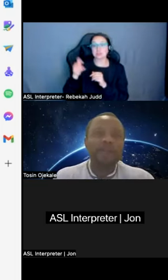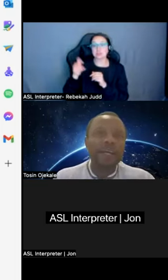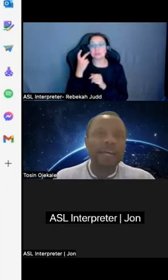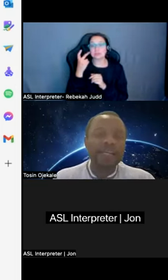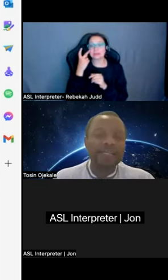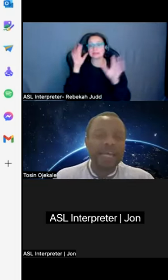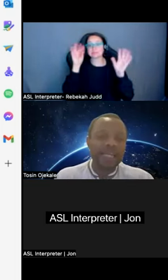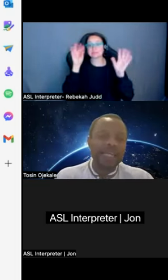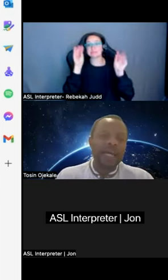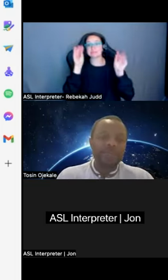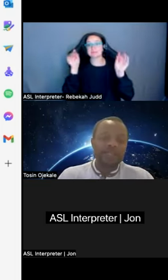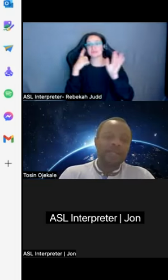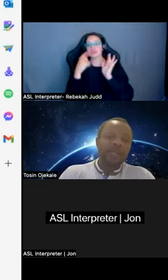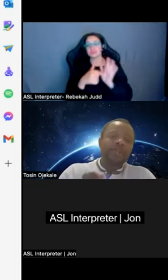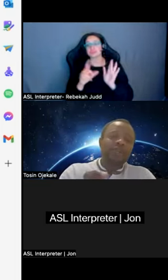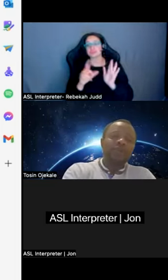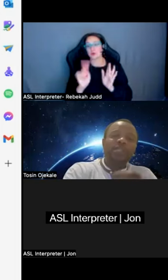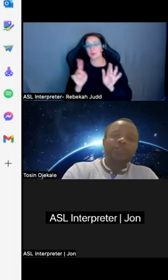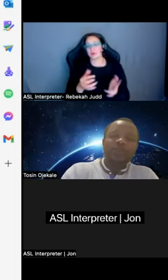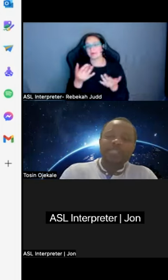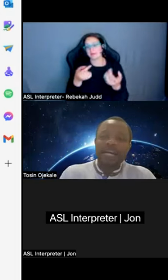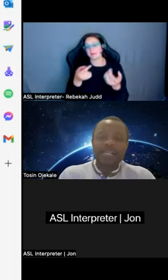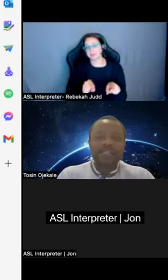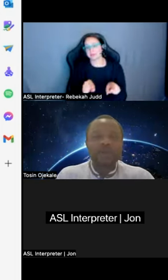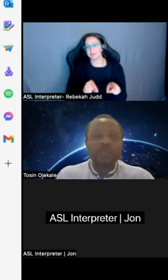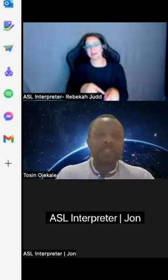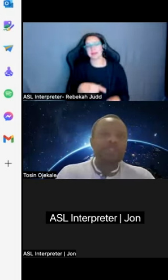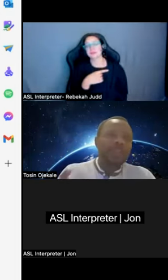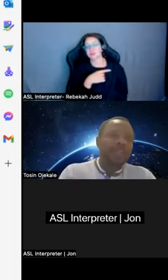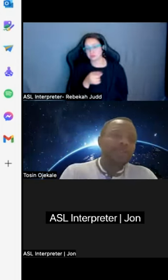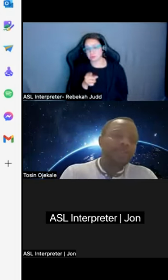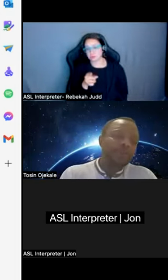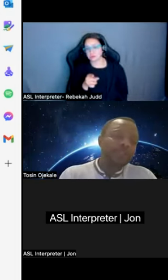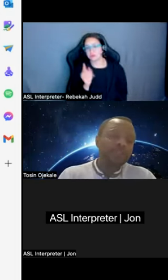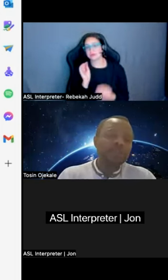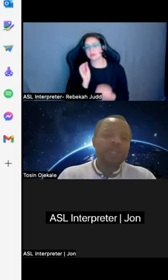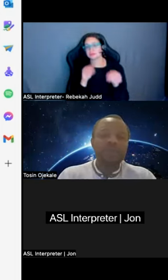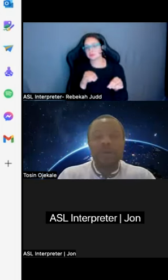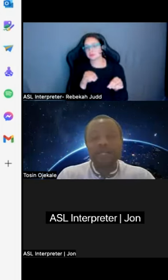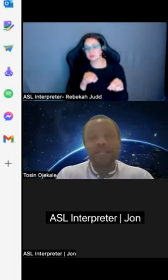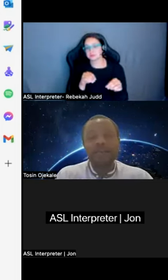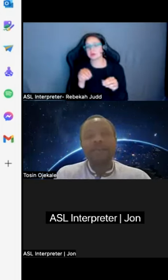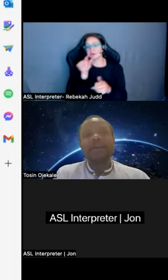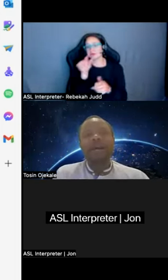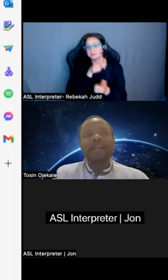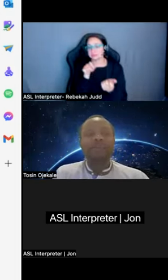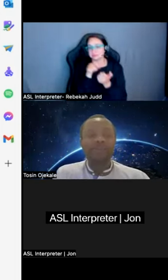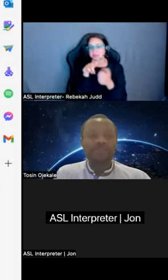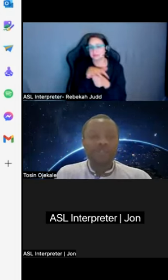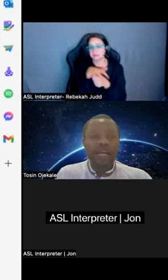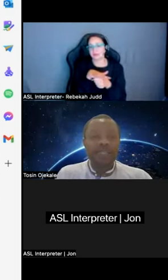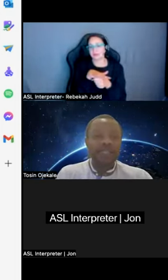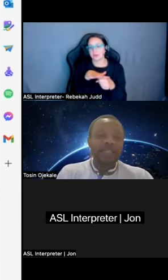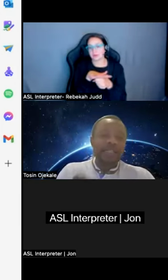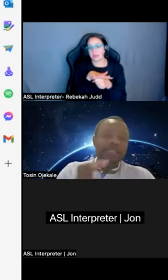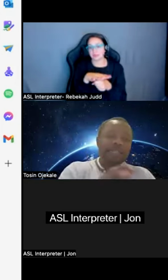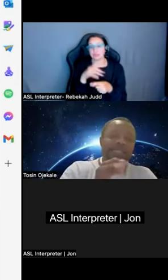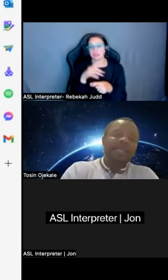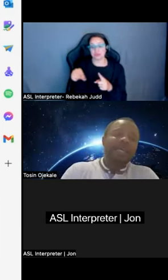where the fire is likely happening. So these ones are installed in strategic locations so that when the alarm is